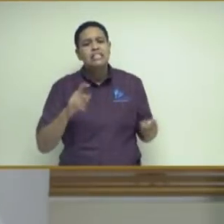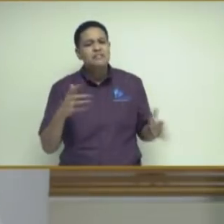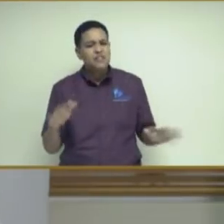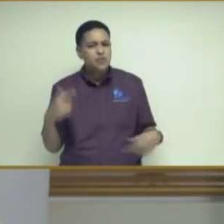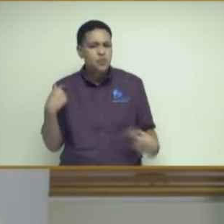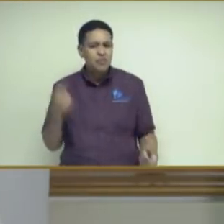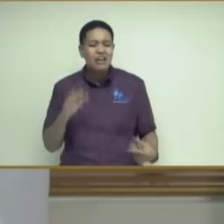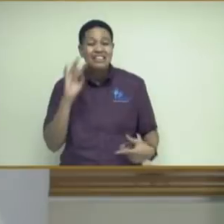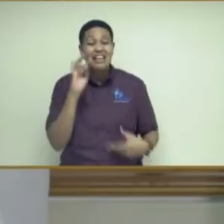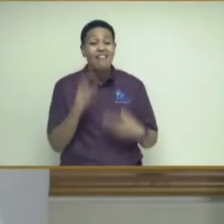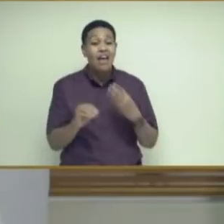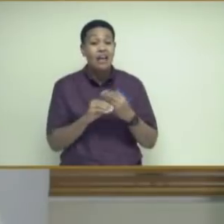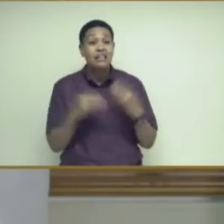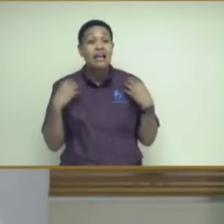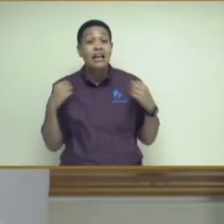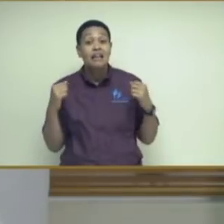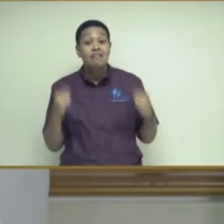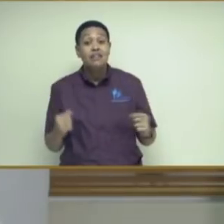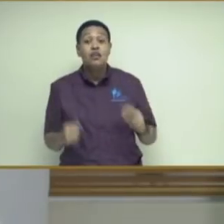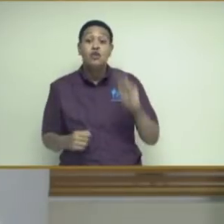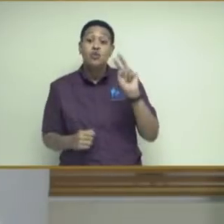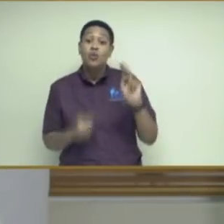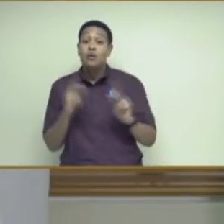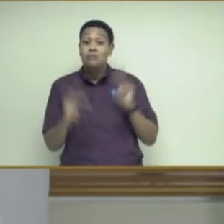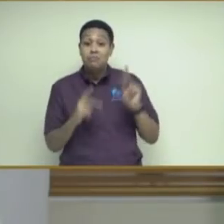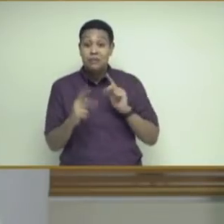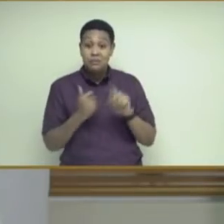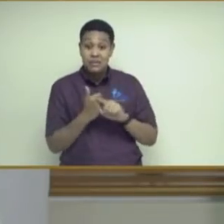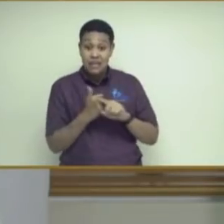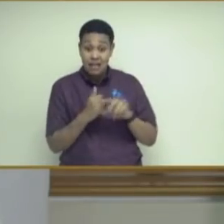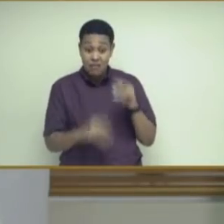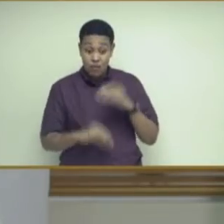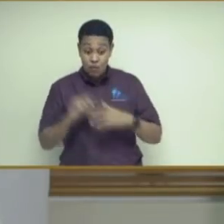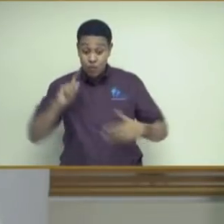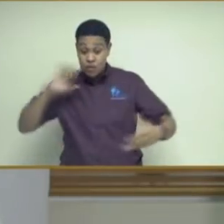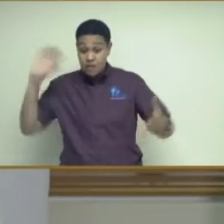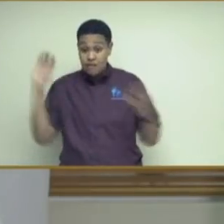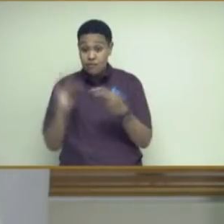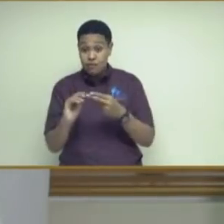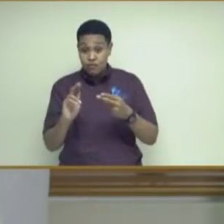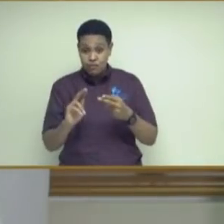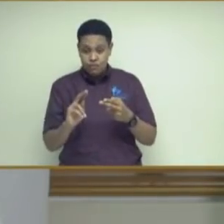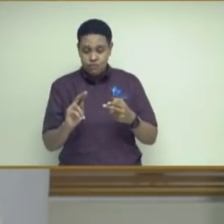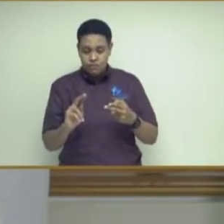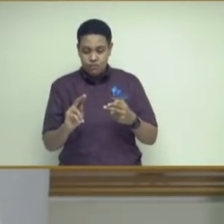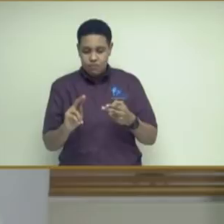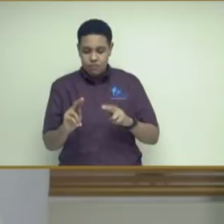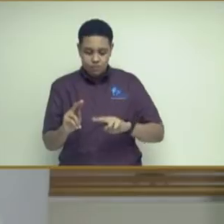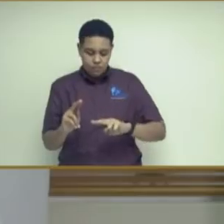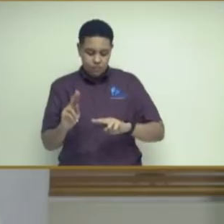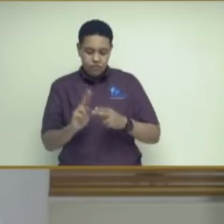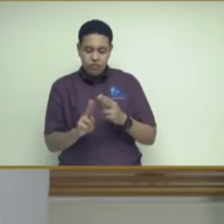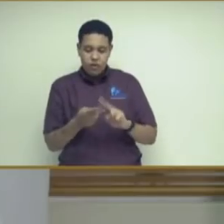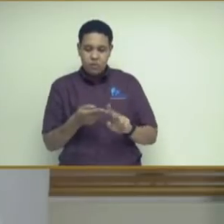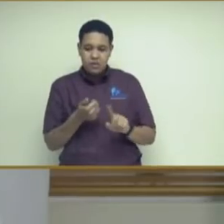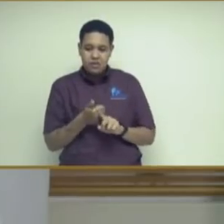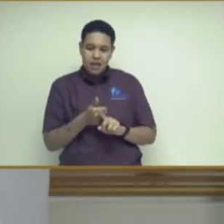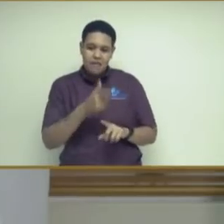recoveries, 2 persons of the total number who are